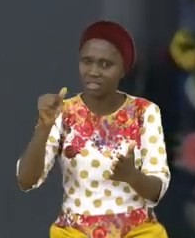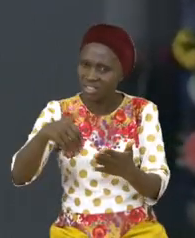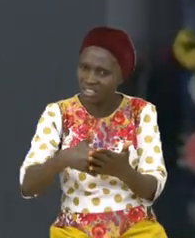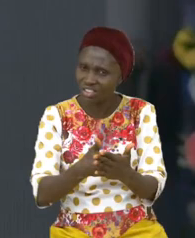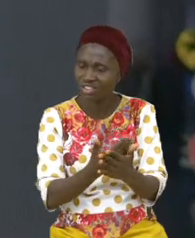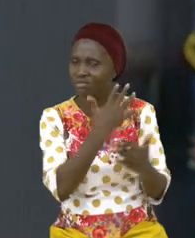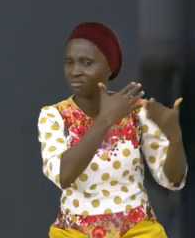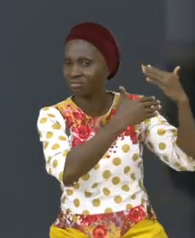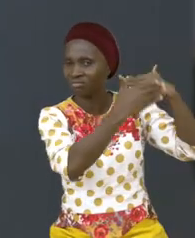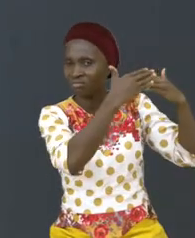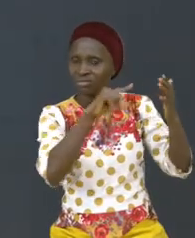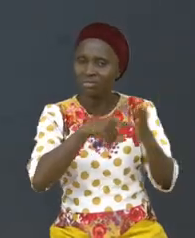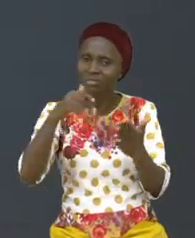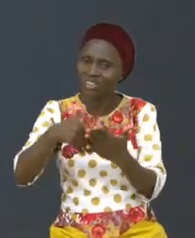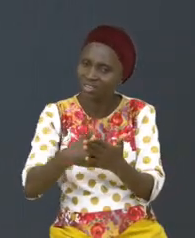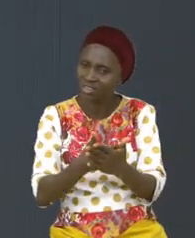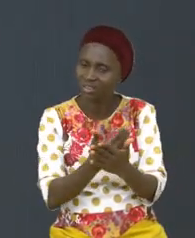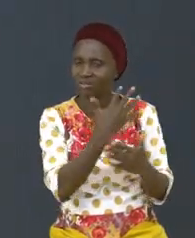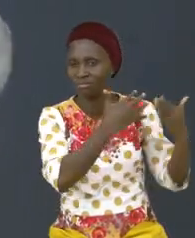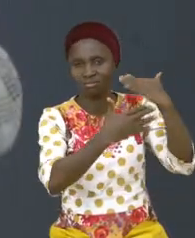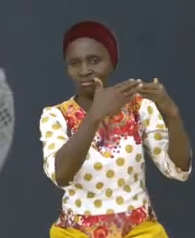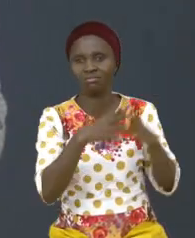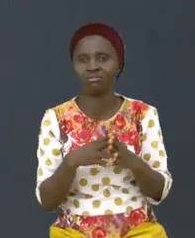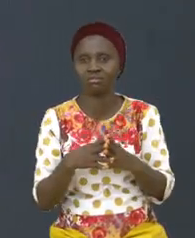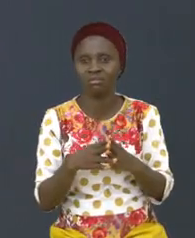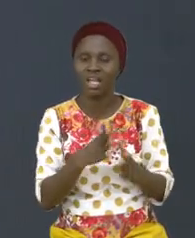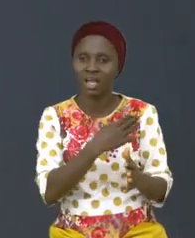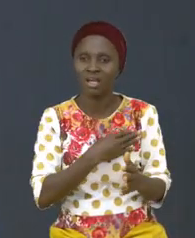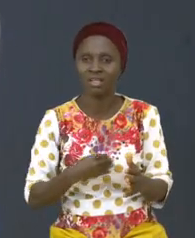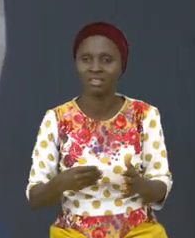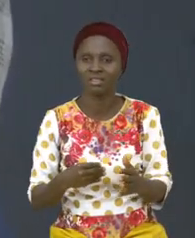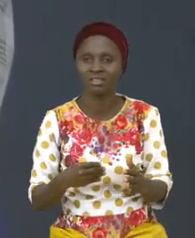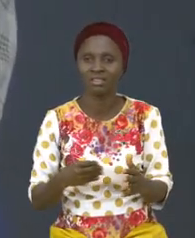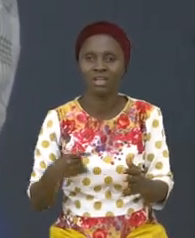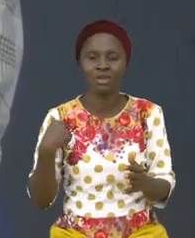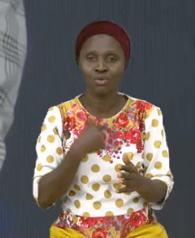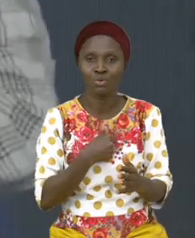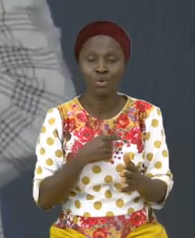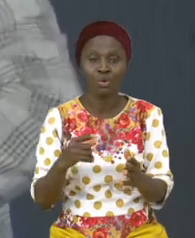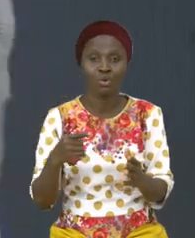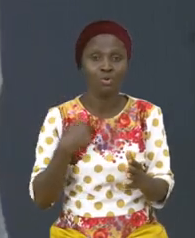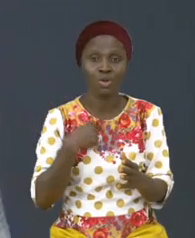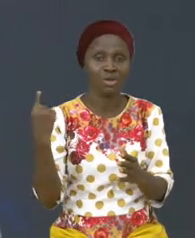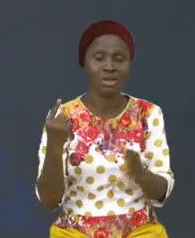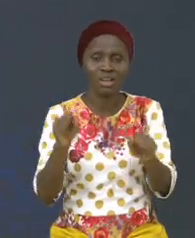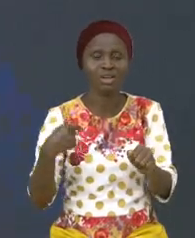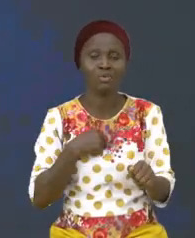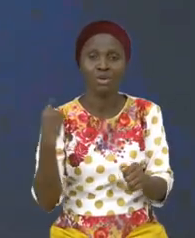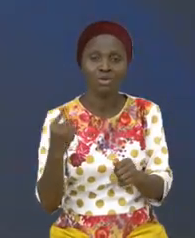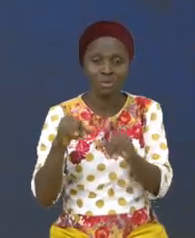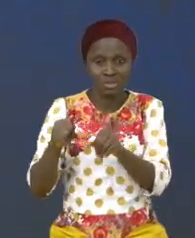is a new decade. And if we only stayed where they stayed, they were